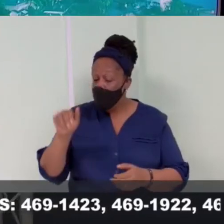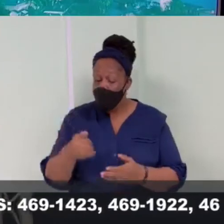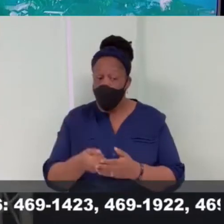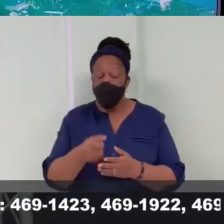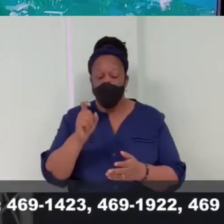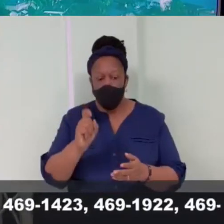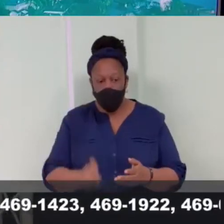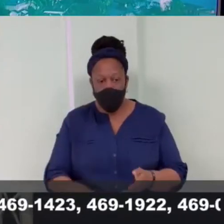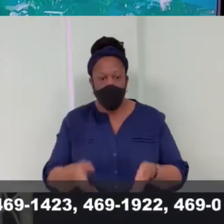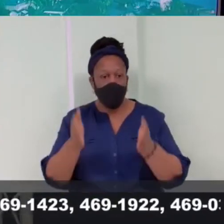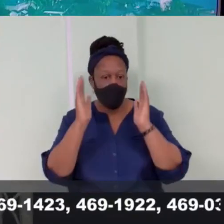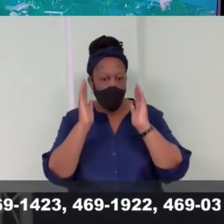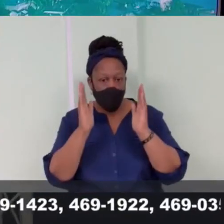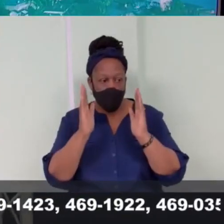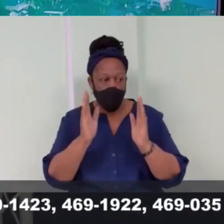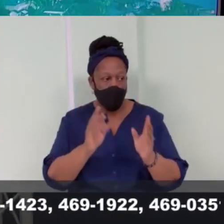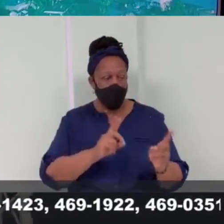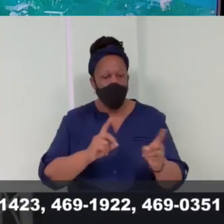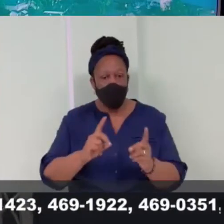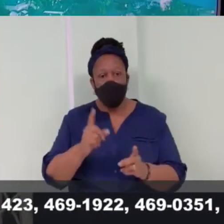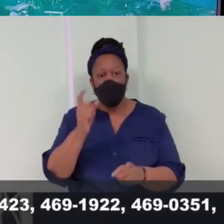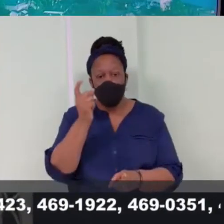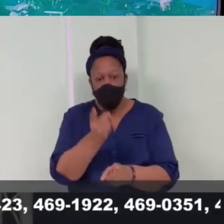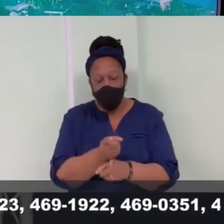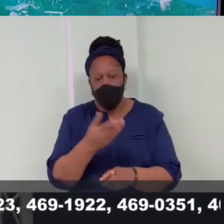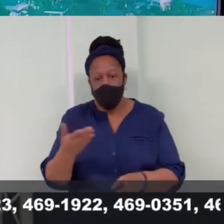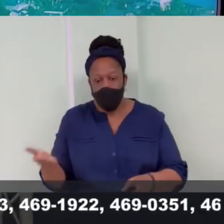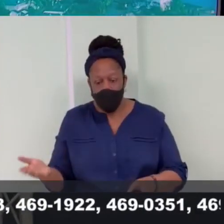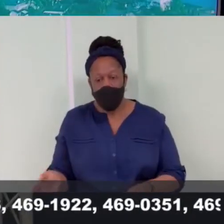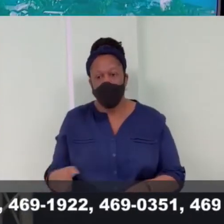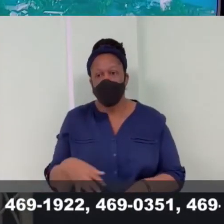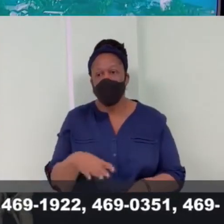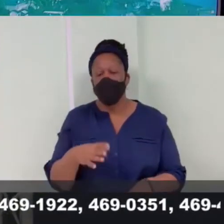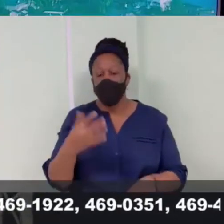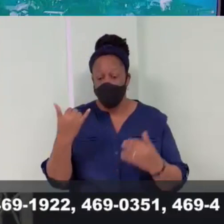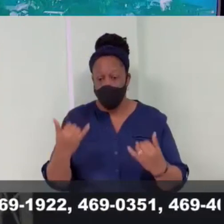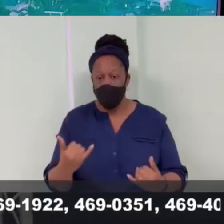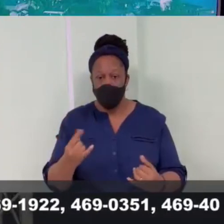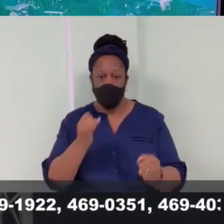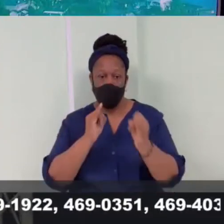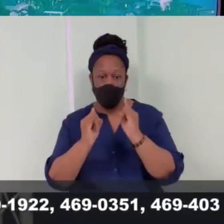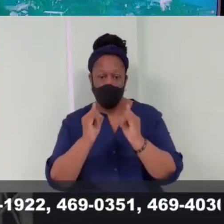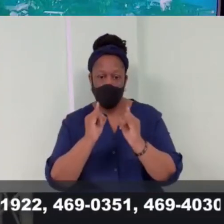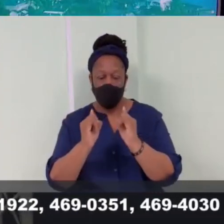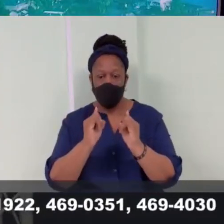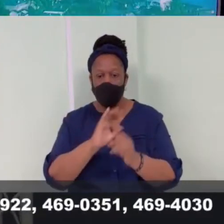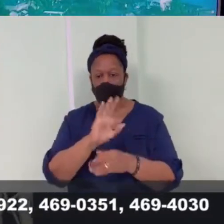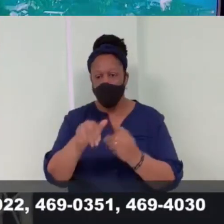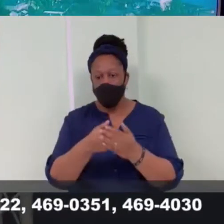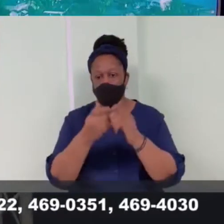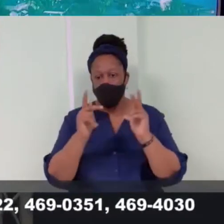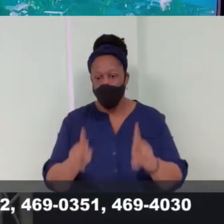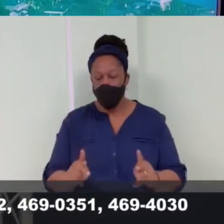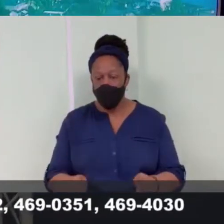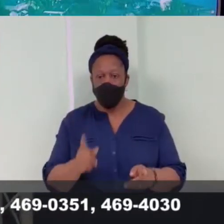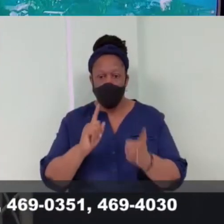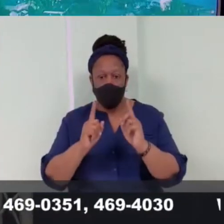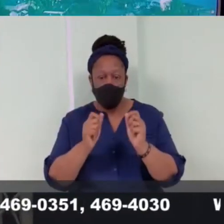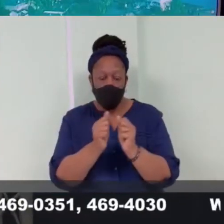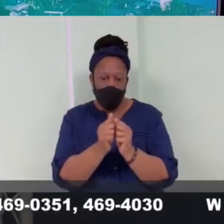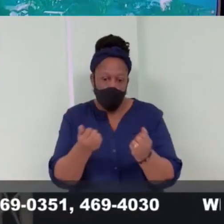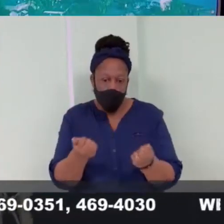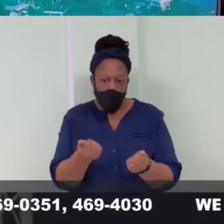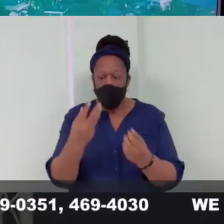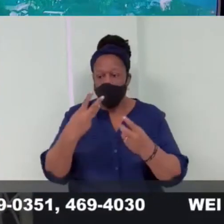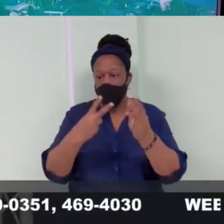continue interviewing all the contacts of these imported cases just to ensure